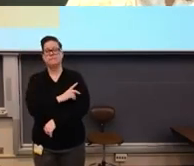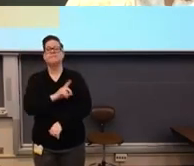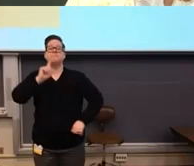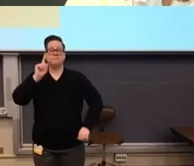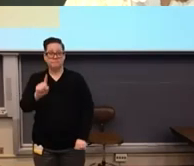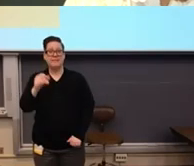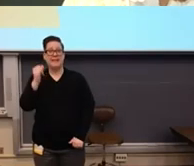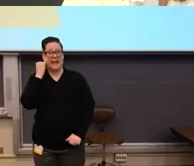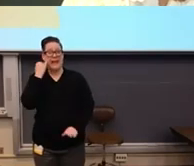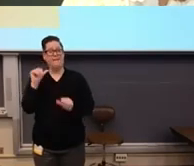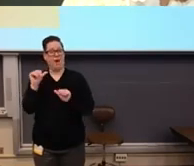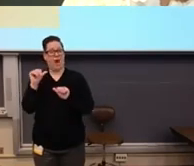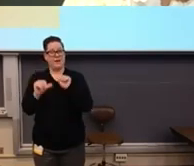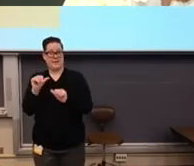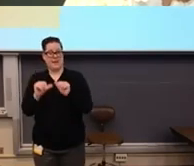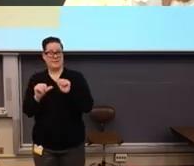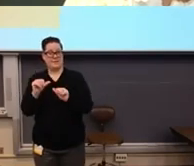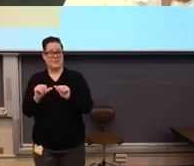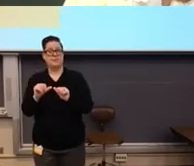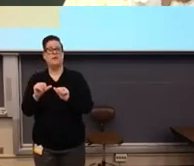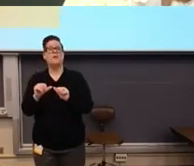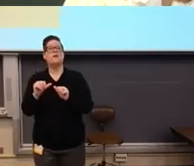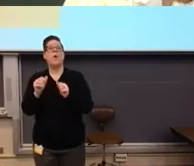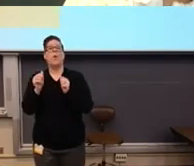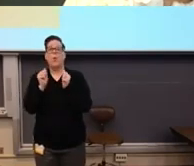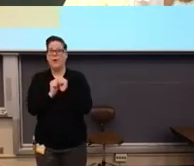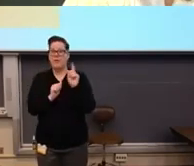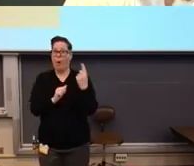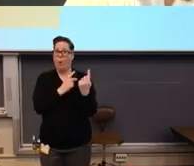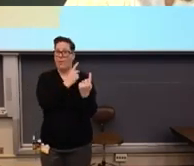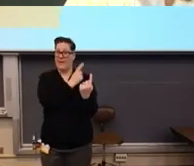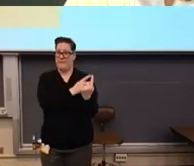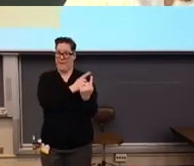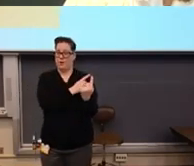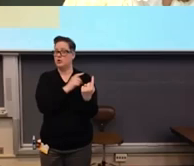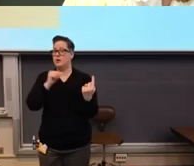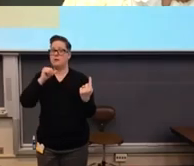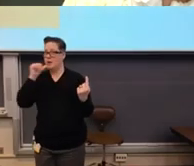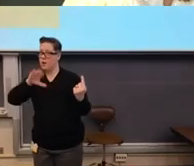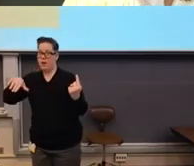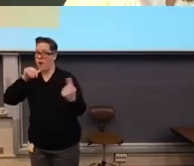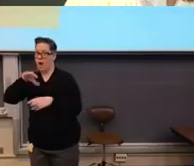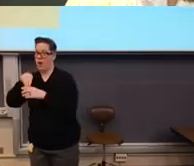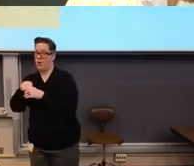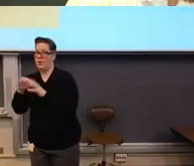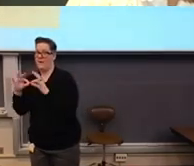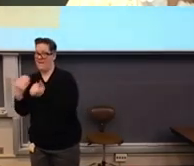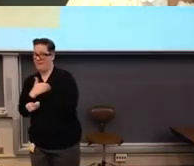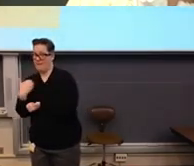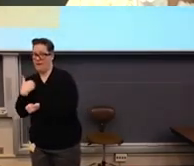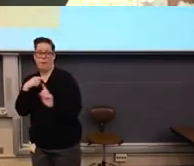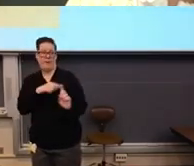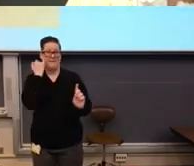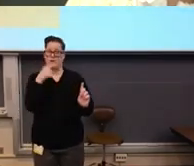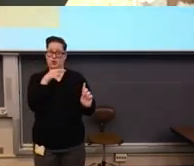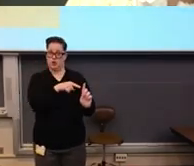If the assessment's been done with the patient alone, because it's a memory care program, I have to have a high